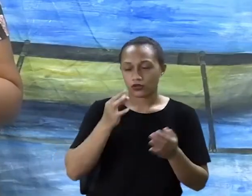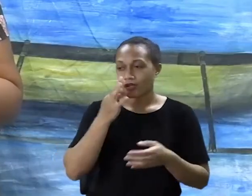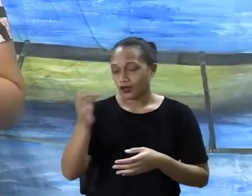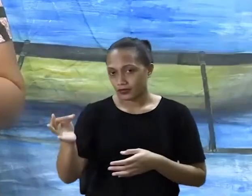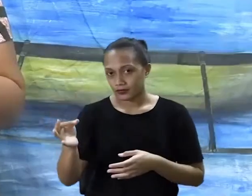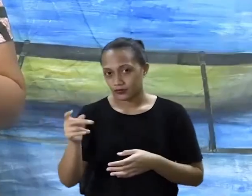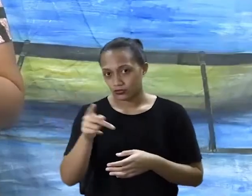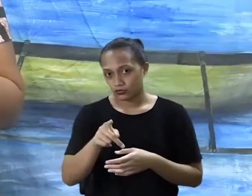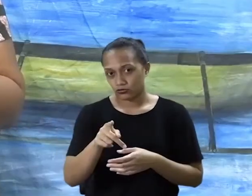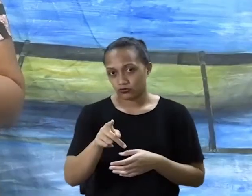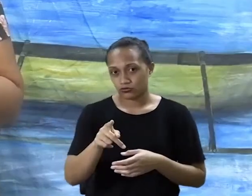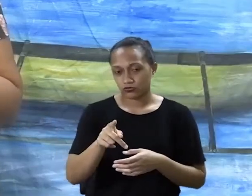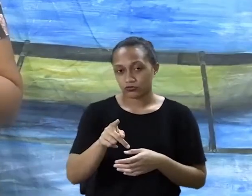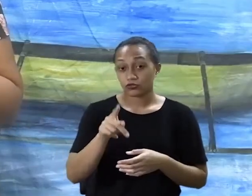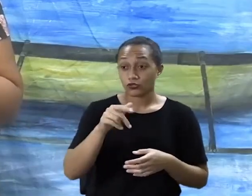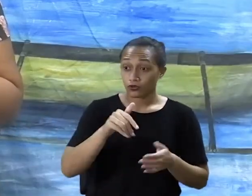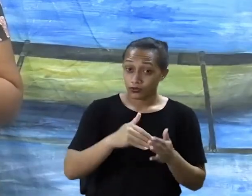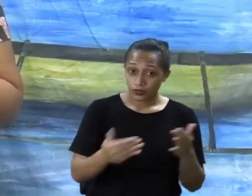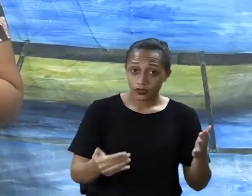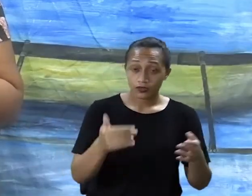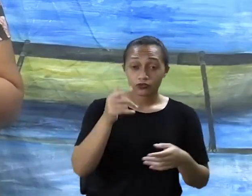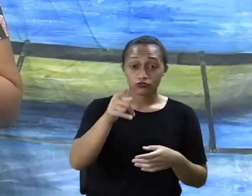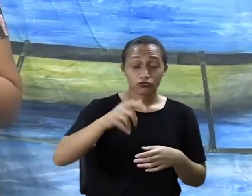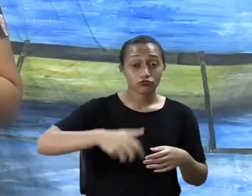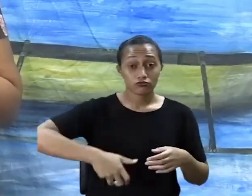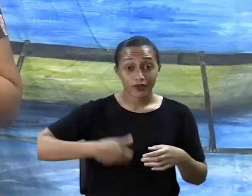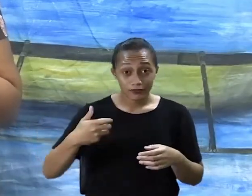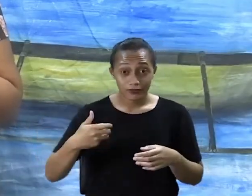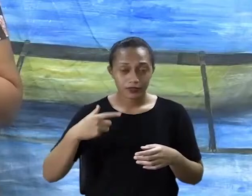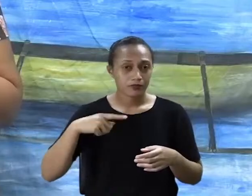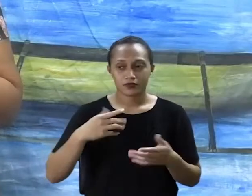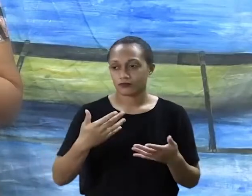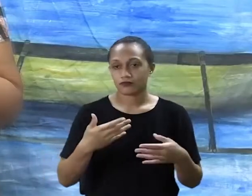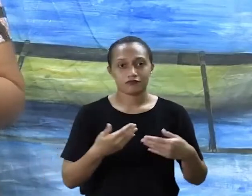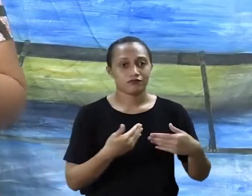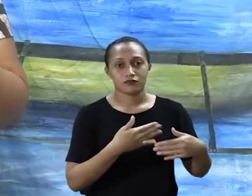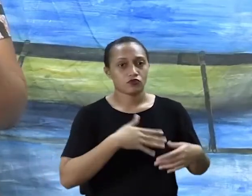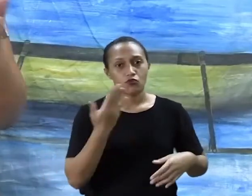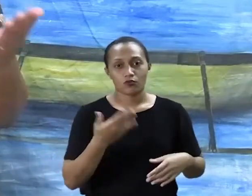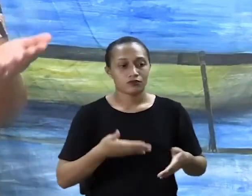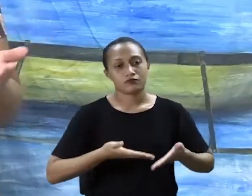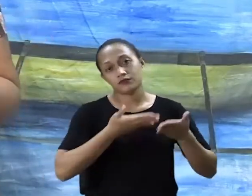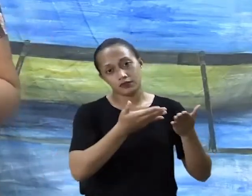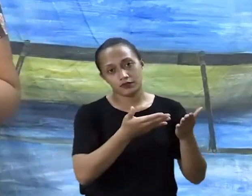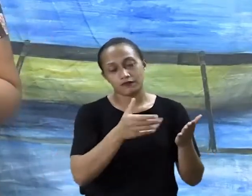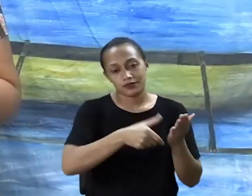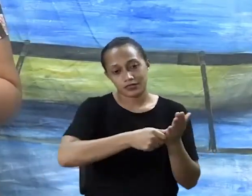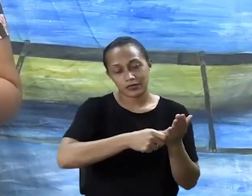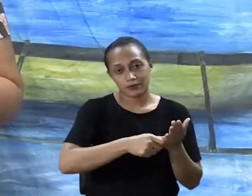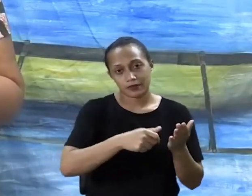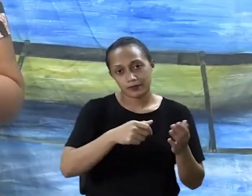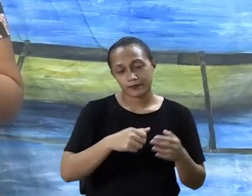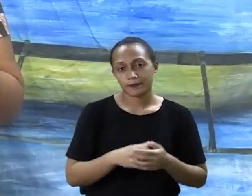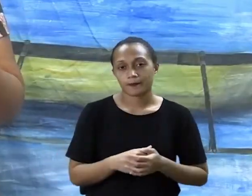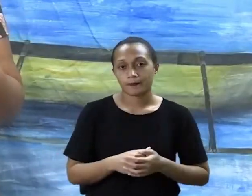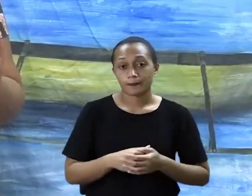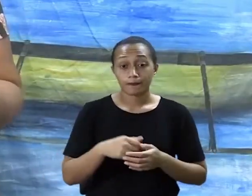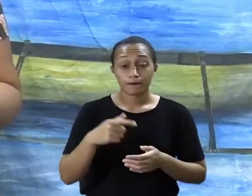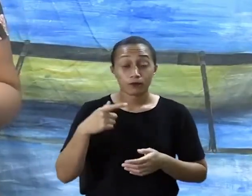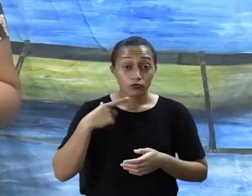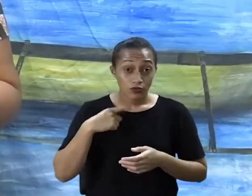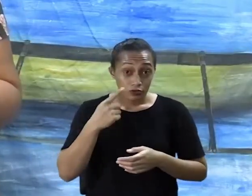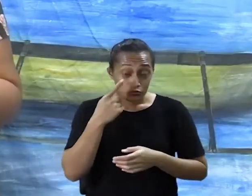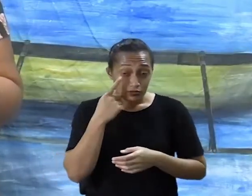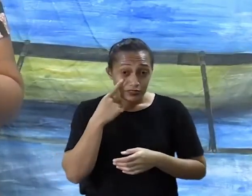it back. Now you are angry because he refuses to give it back. So do you see why the